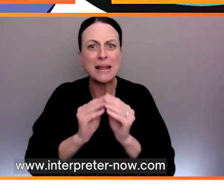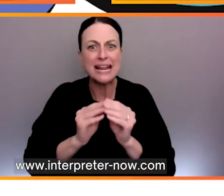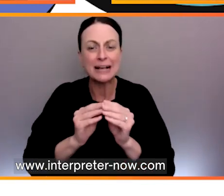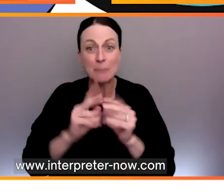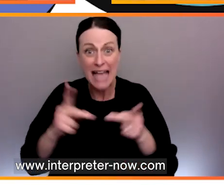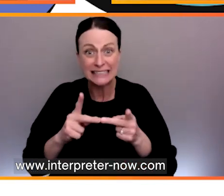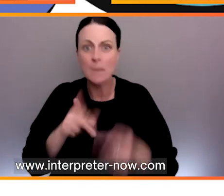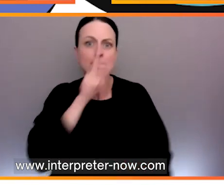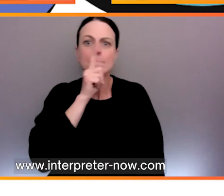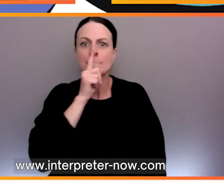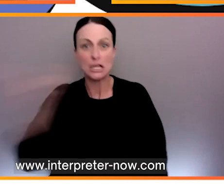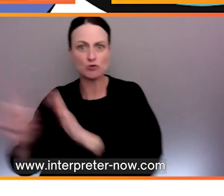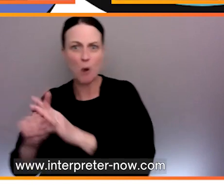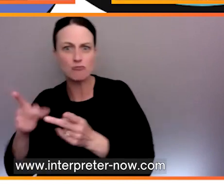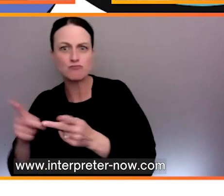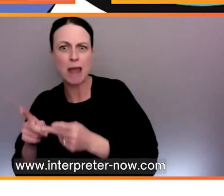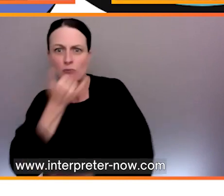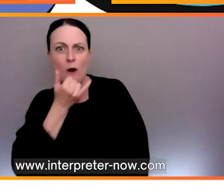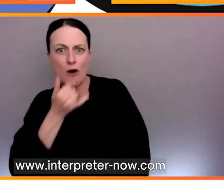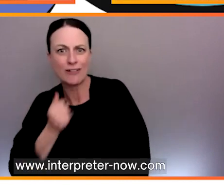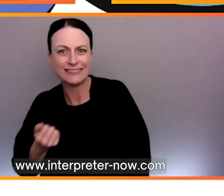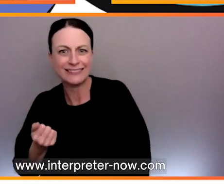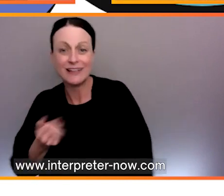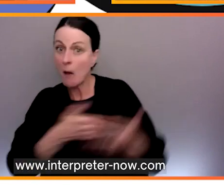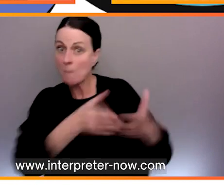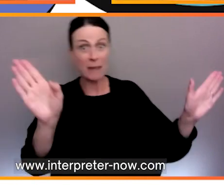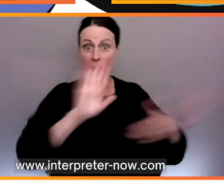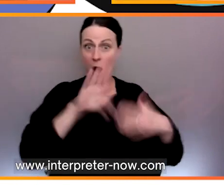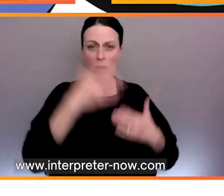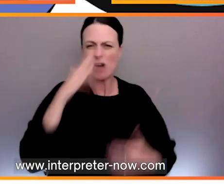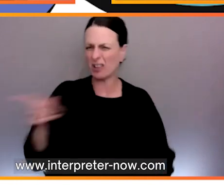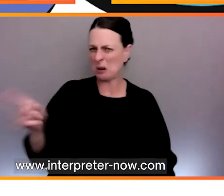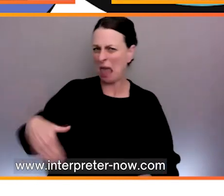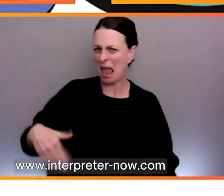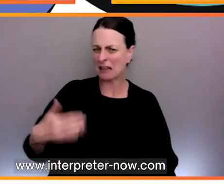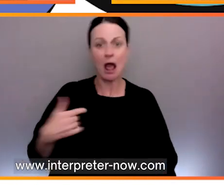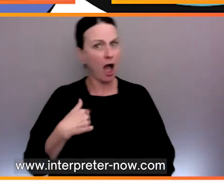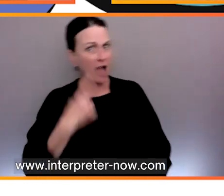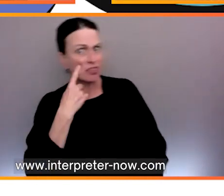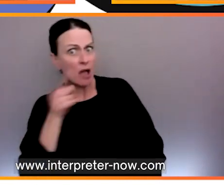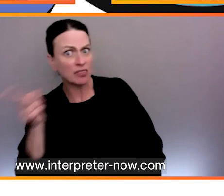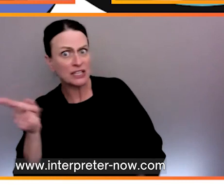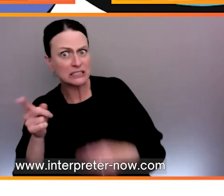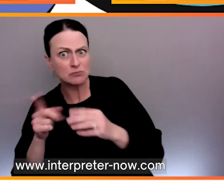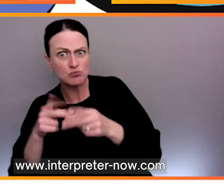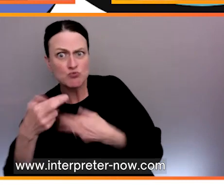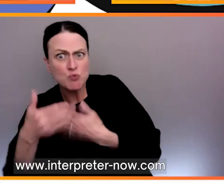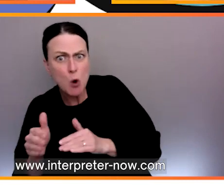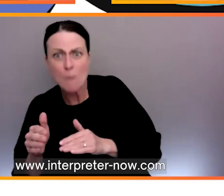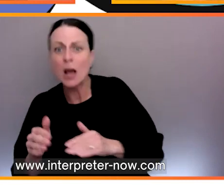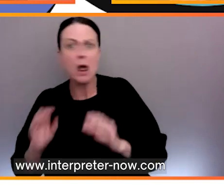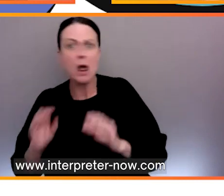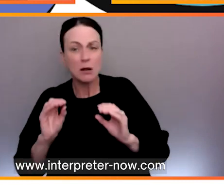best. I am so glad to just even be invited to present with you today. Then we